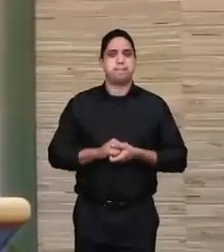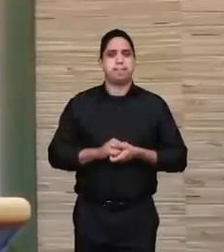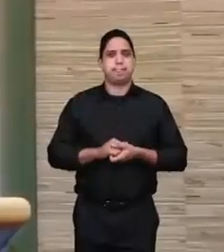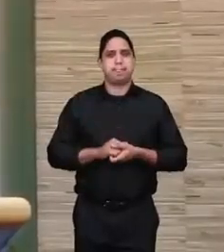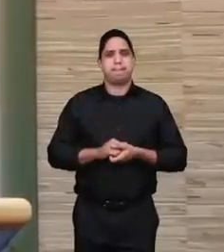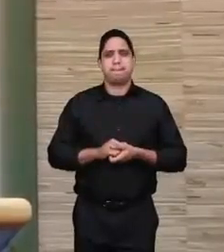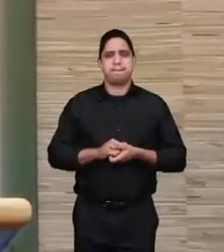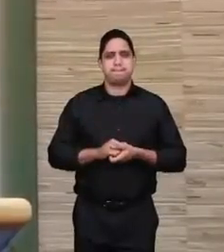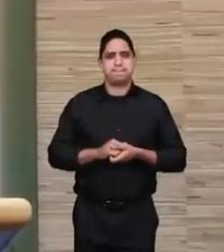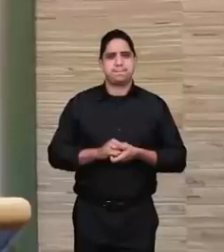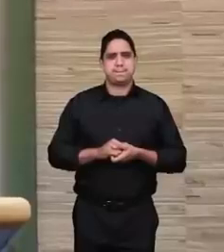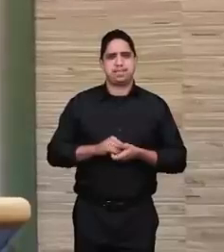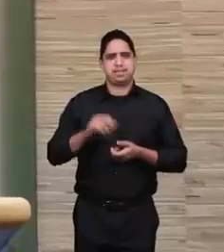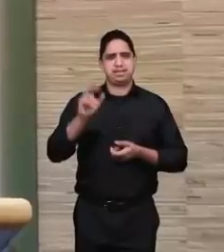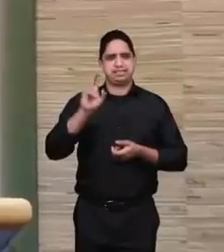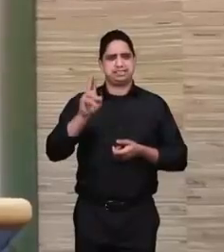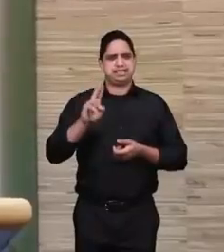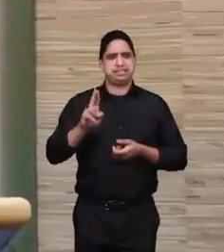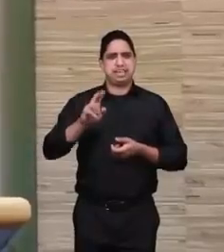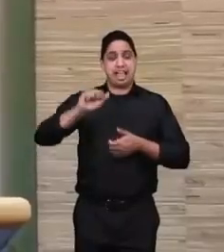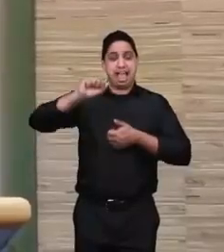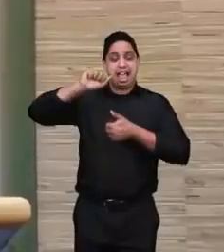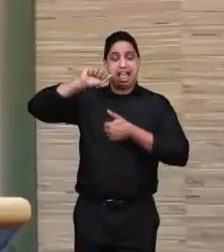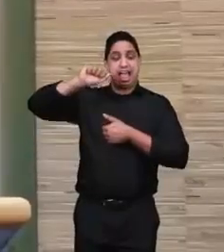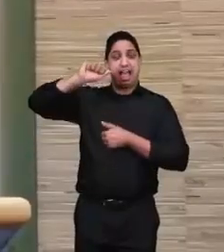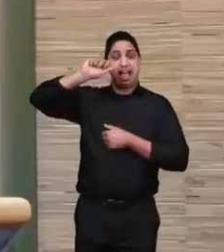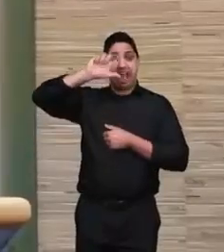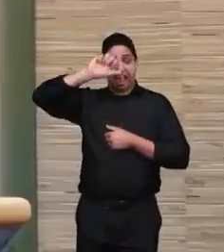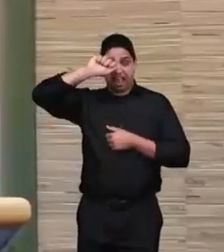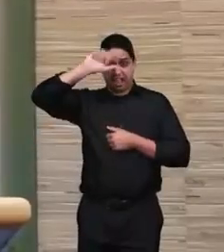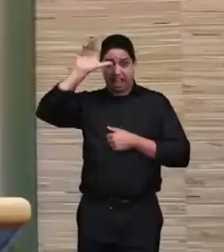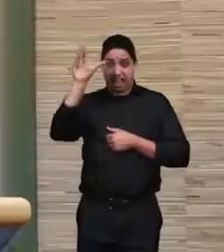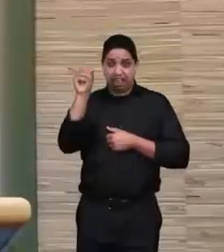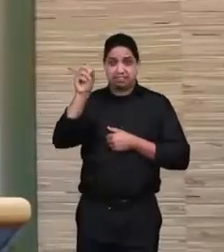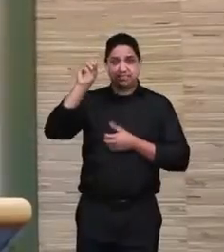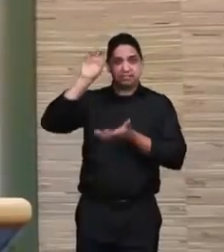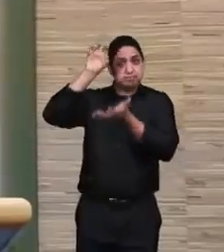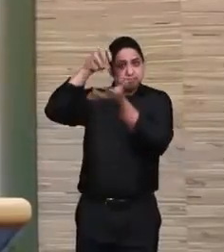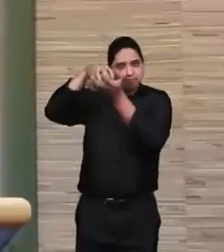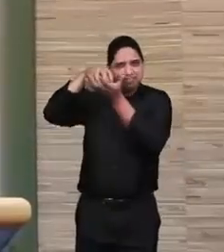Anatoly, Kachenko, Samara,